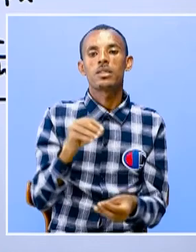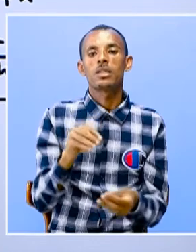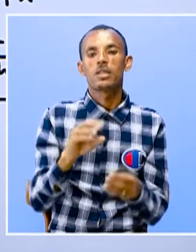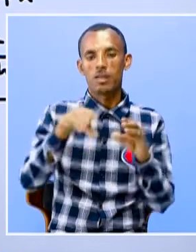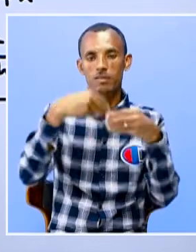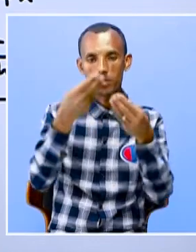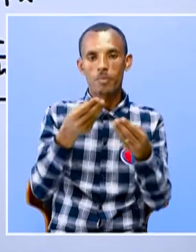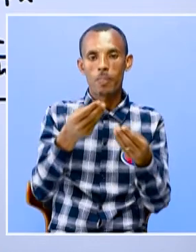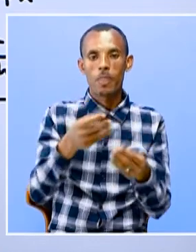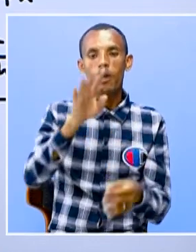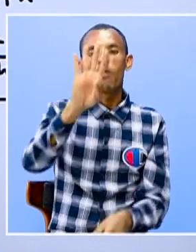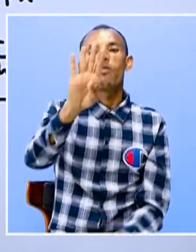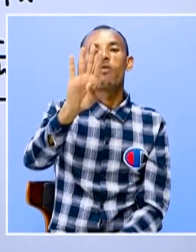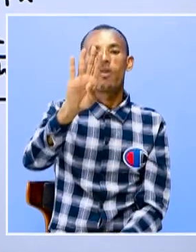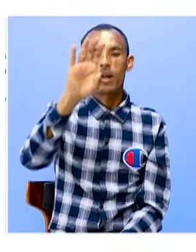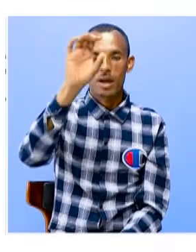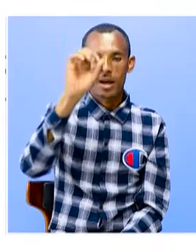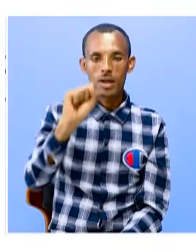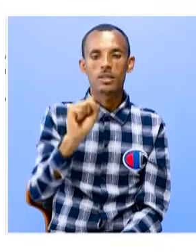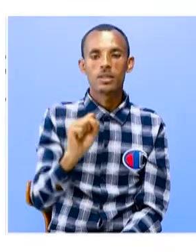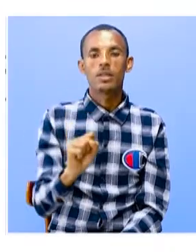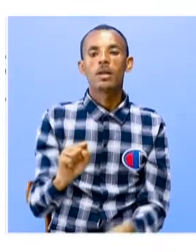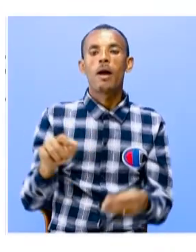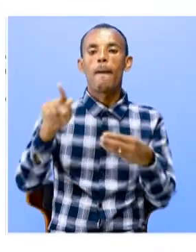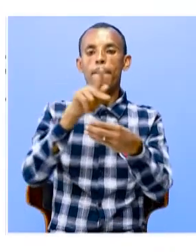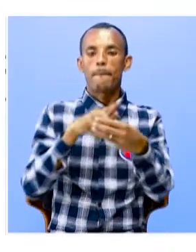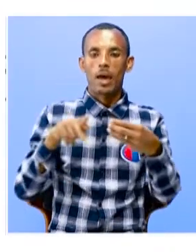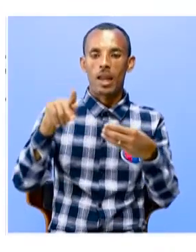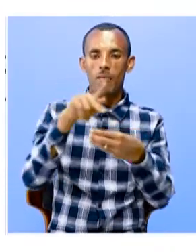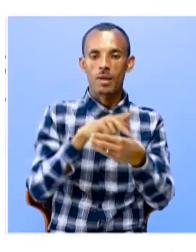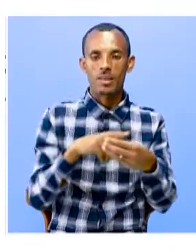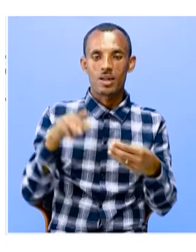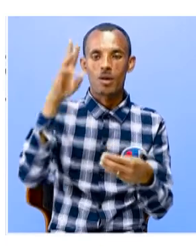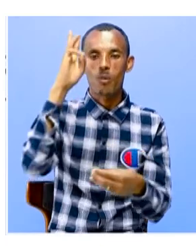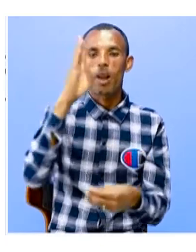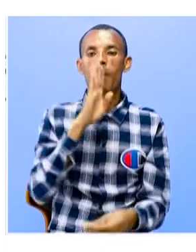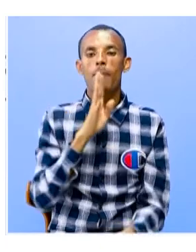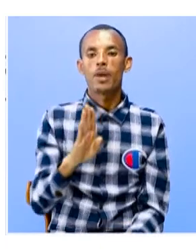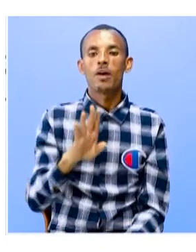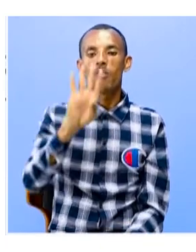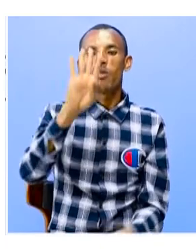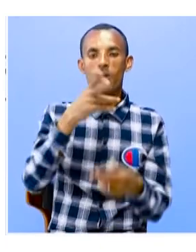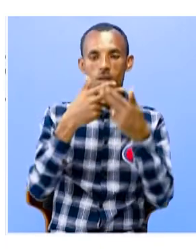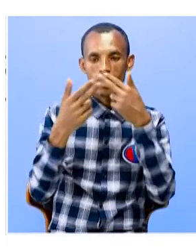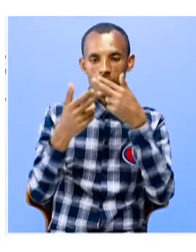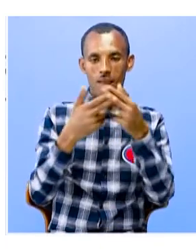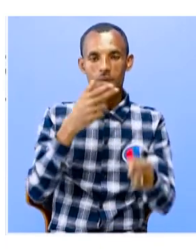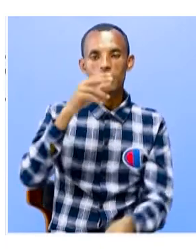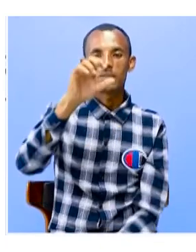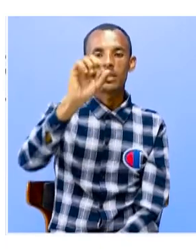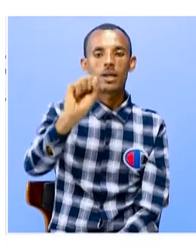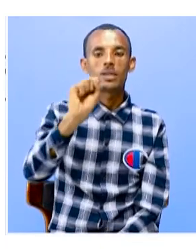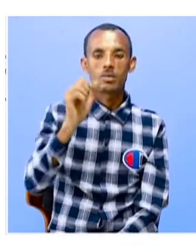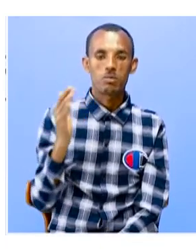you 4S. Therefore, the perimeter will be this 4 times S.